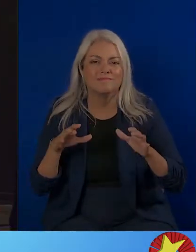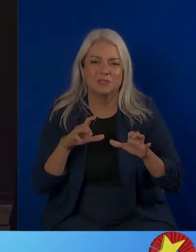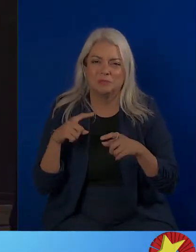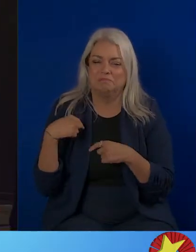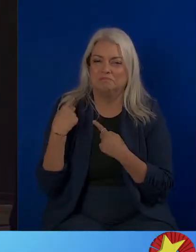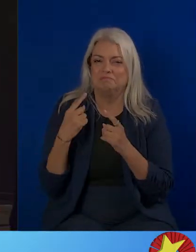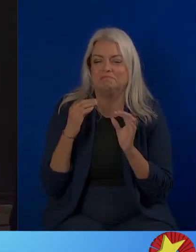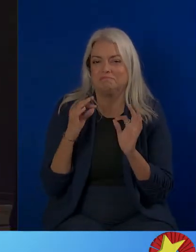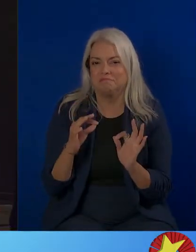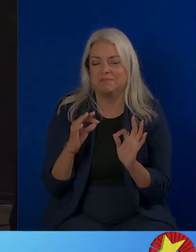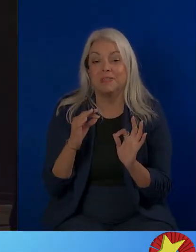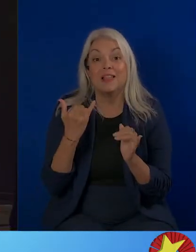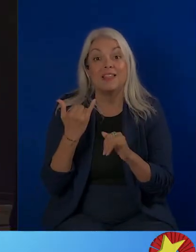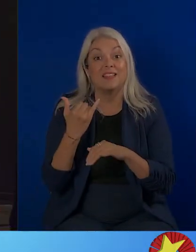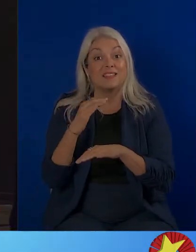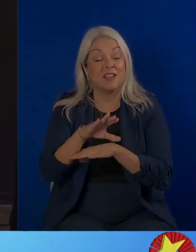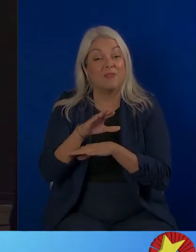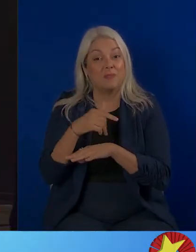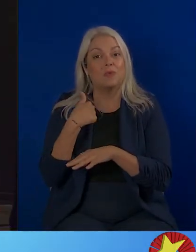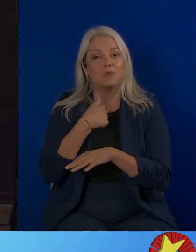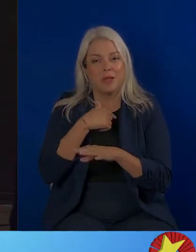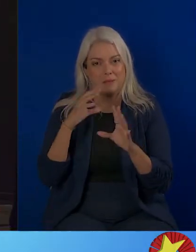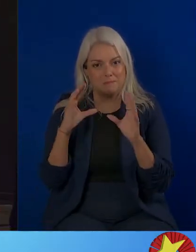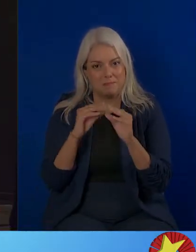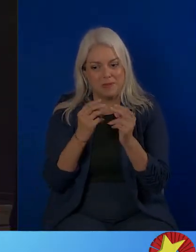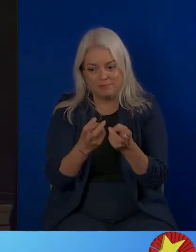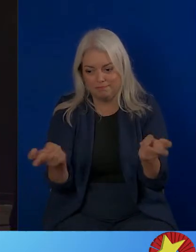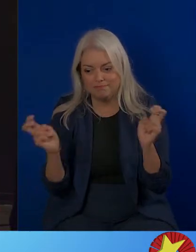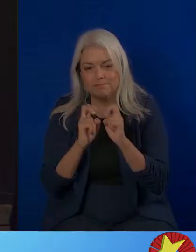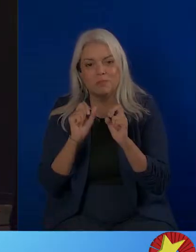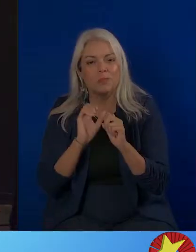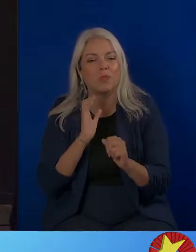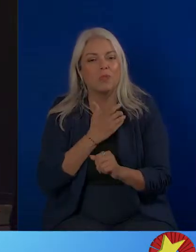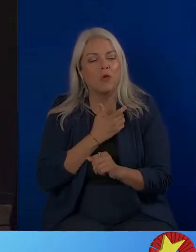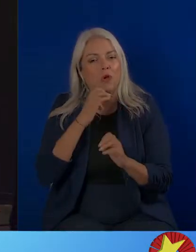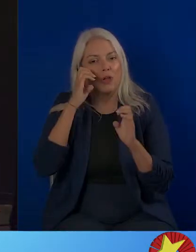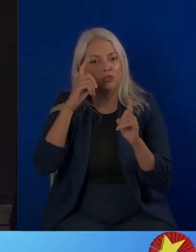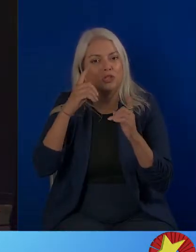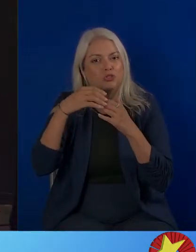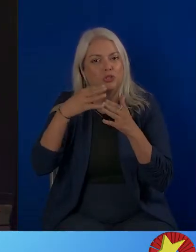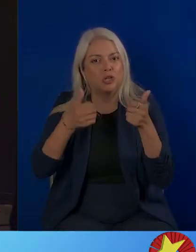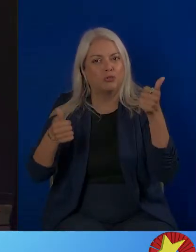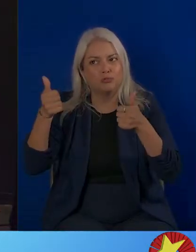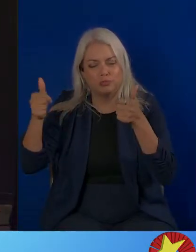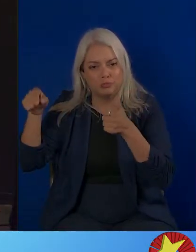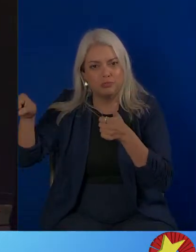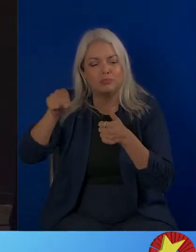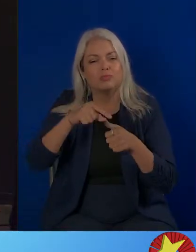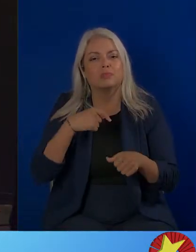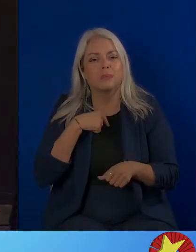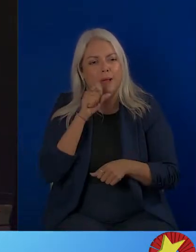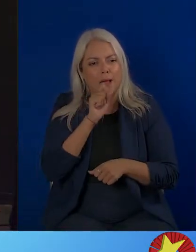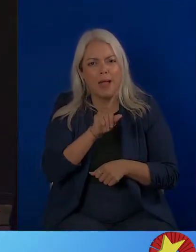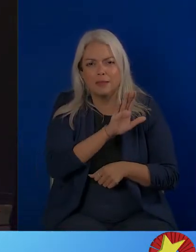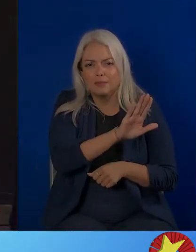educational leadership this afternoon. I asked them to talk about their goals for this year.